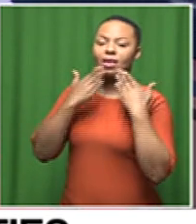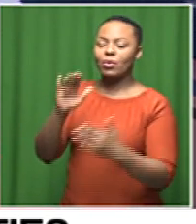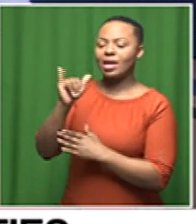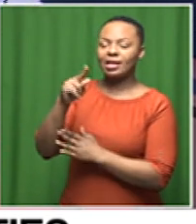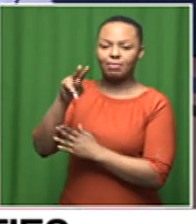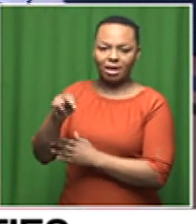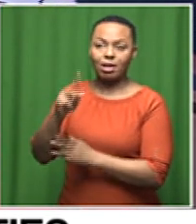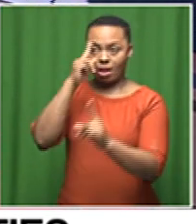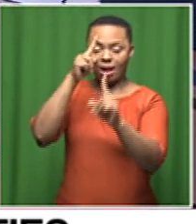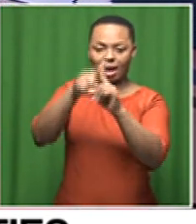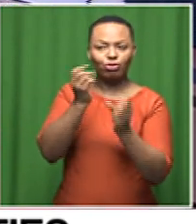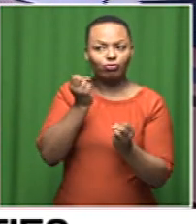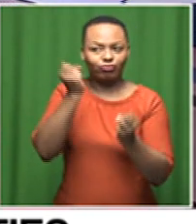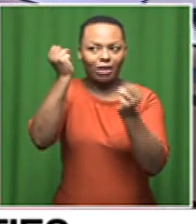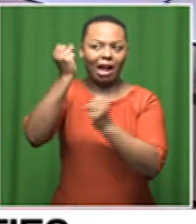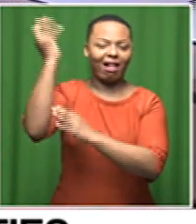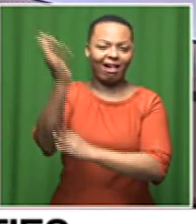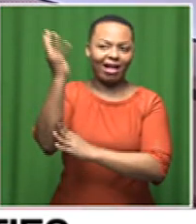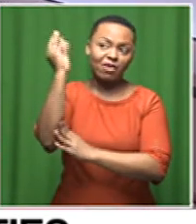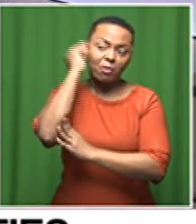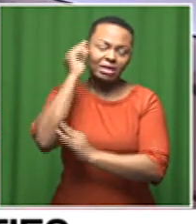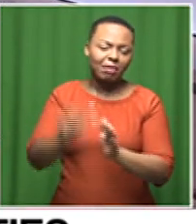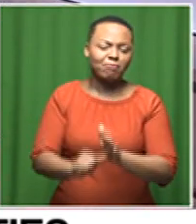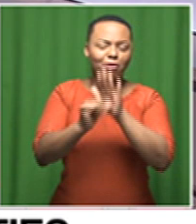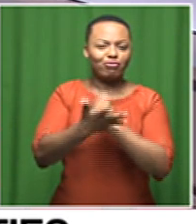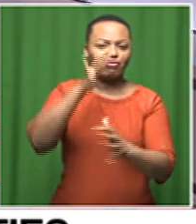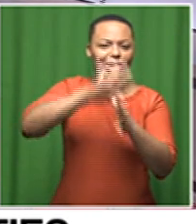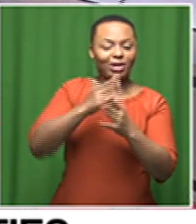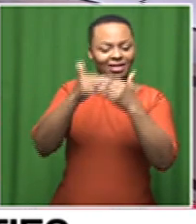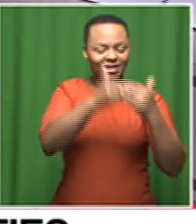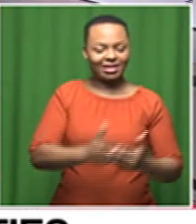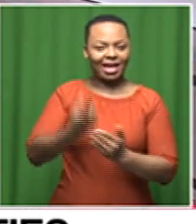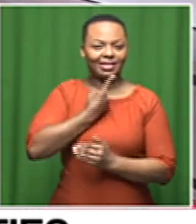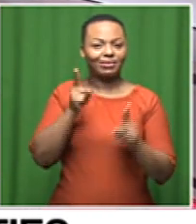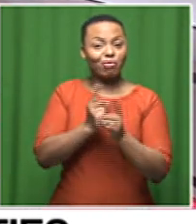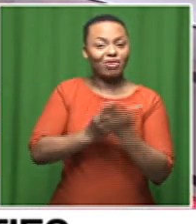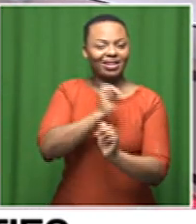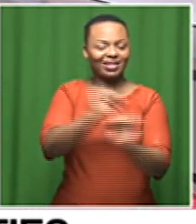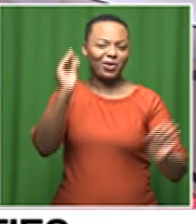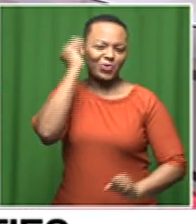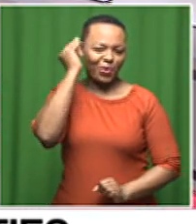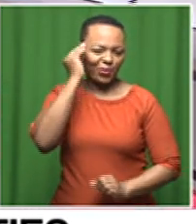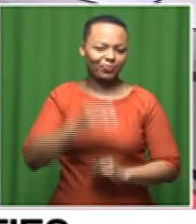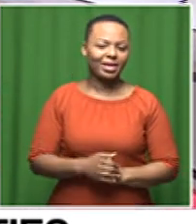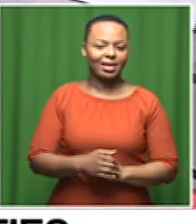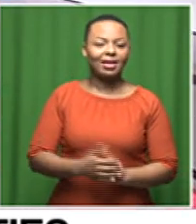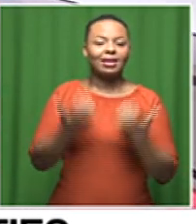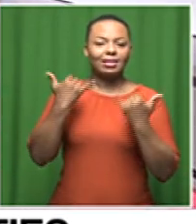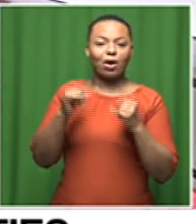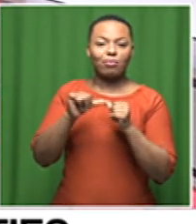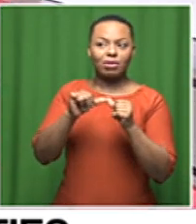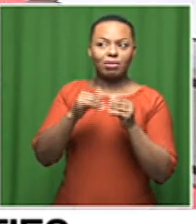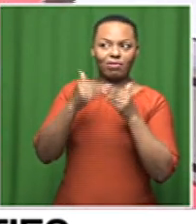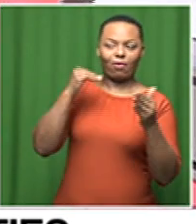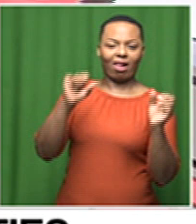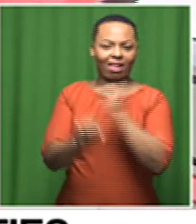to give you what you need to know so that you're informed and are able to look after yourself and know what your rights are. To continue our discussion and before we wrap things